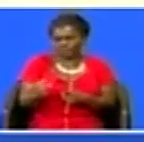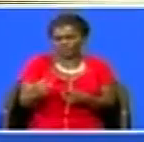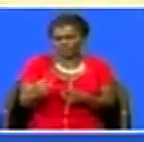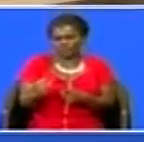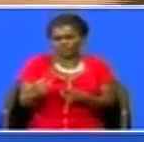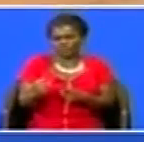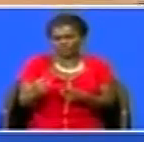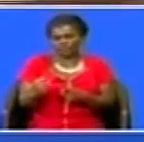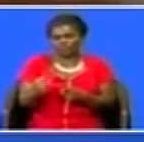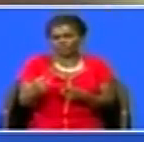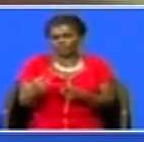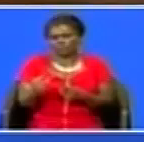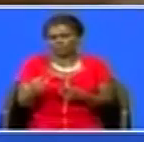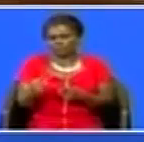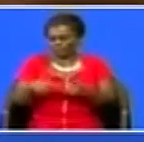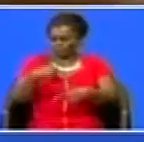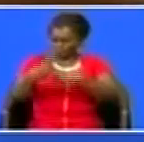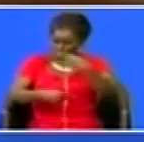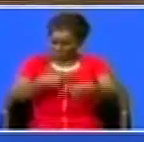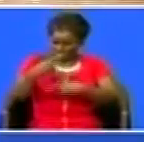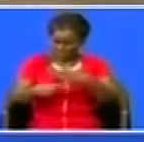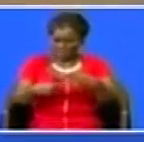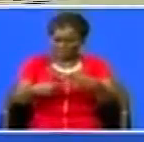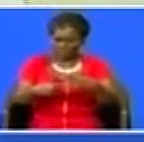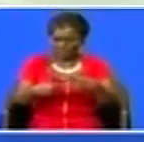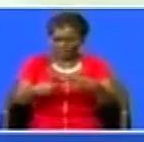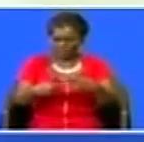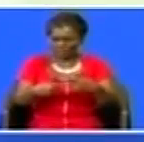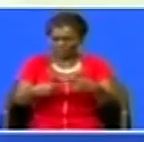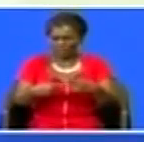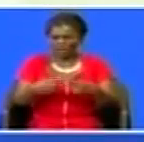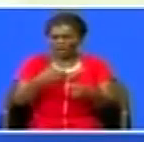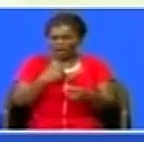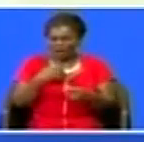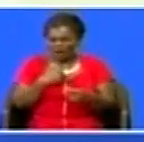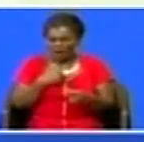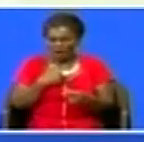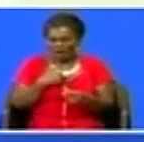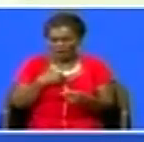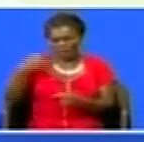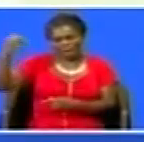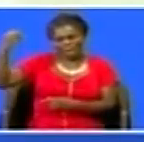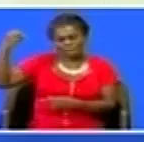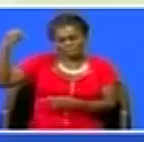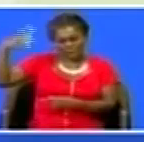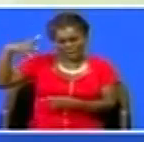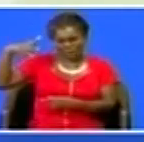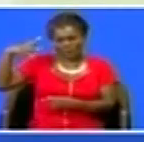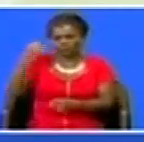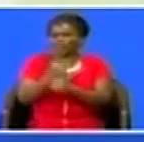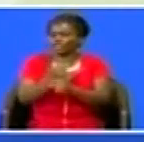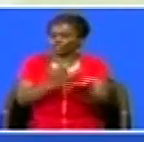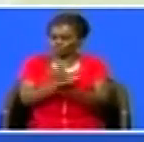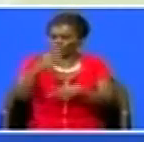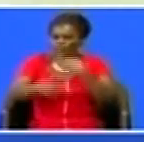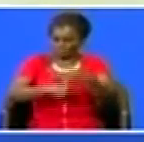become embryos. According to Ruth, the process must be in tandem with the synchronization of the heat in the surrogate cow to ensure